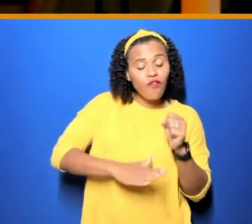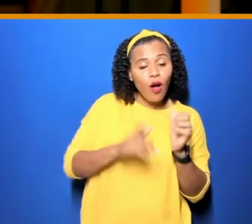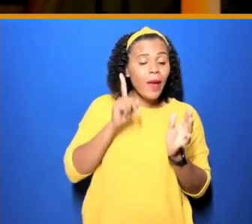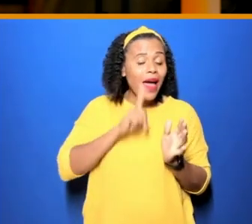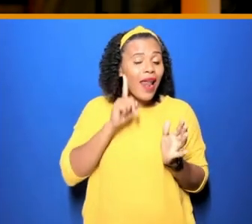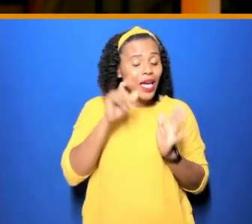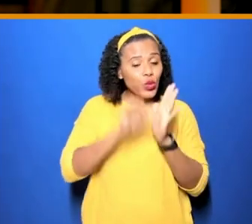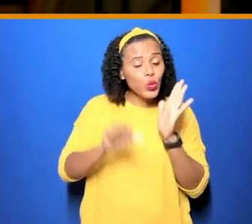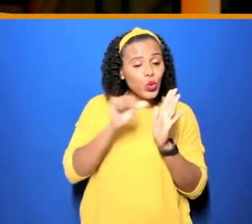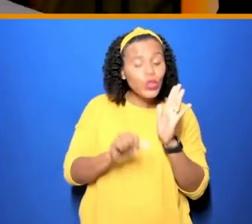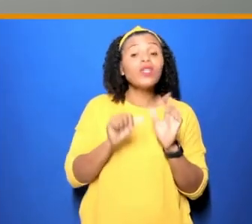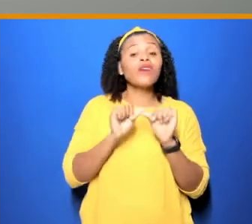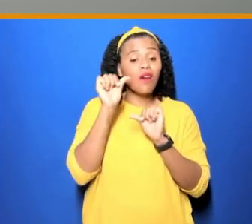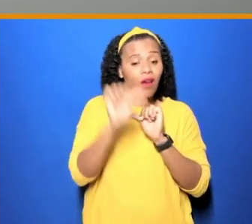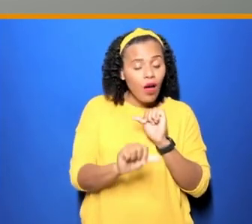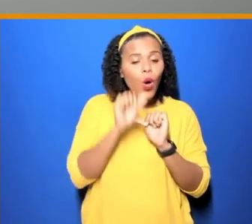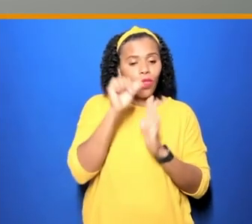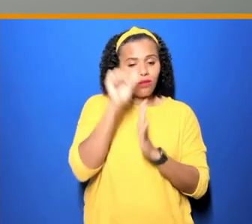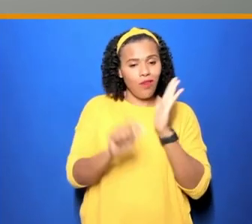a series of votes.